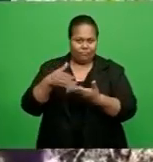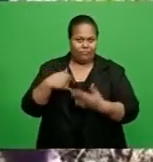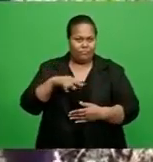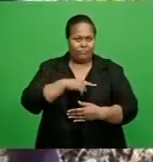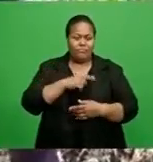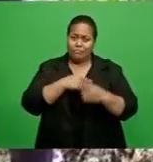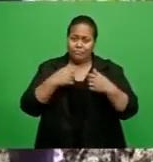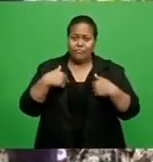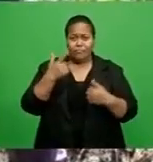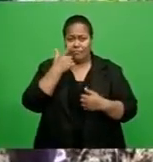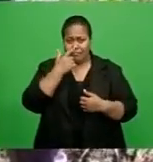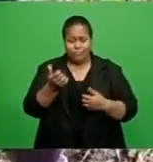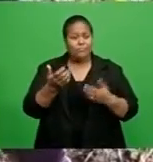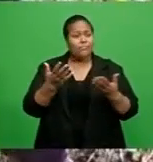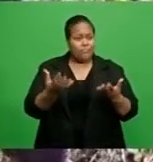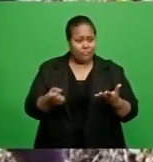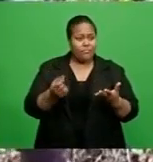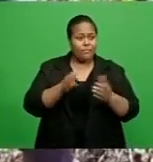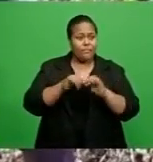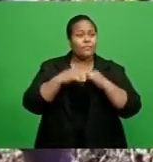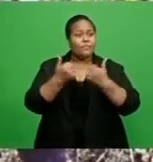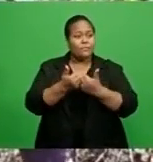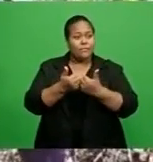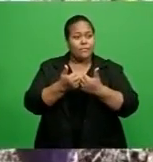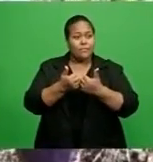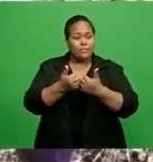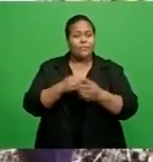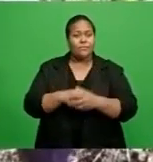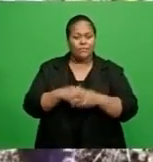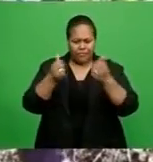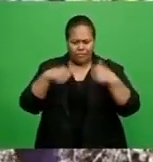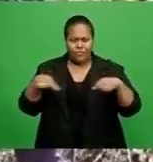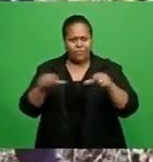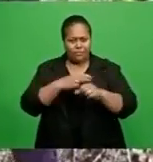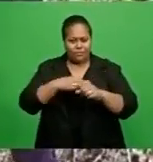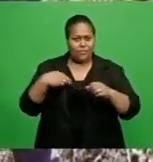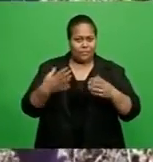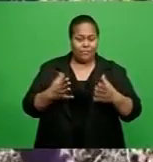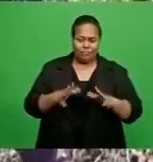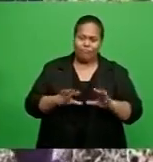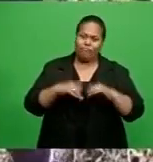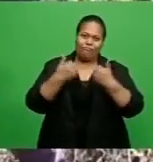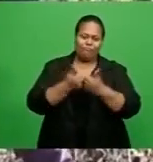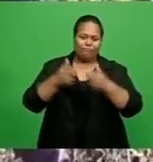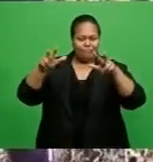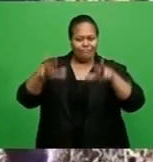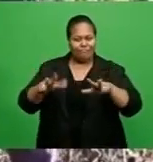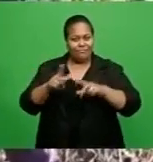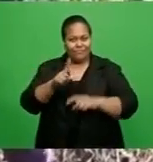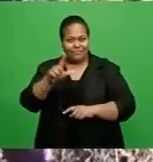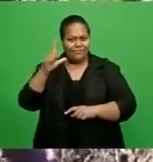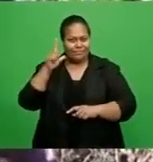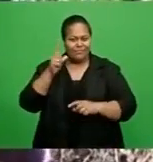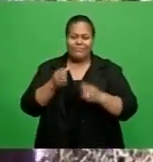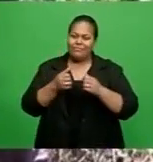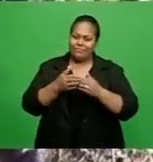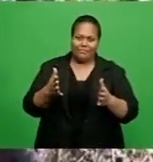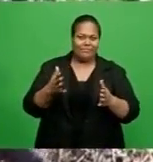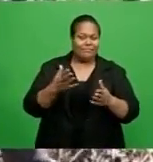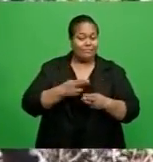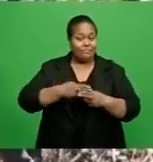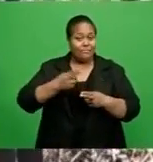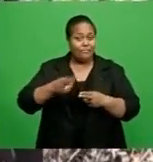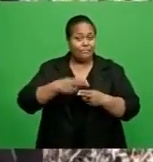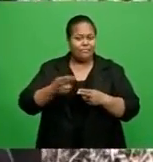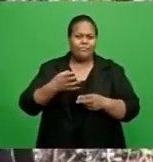been part of the agreement with the AMA and the ministry. So we had an agreement yesterday and we are starting now. We are planting more than 600 dollar plants